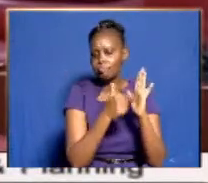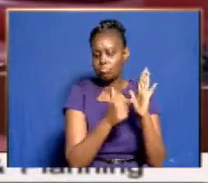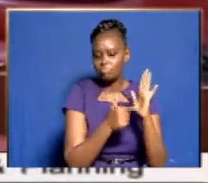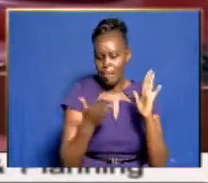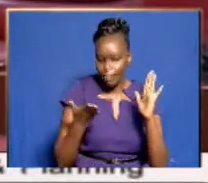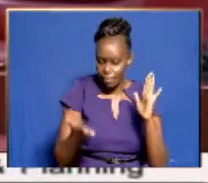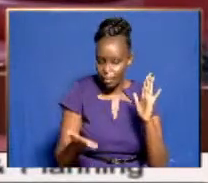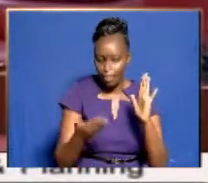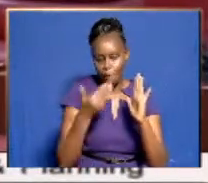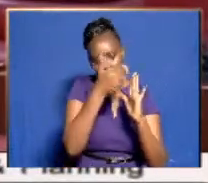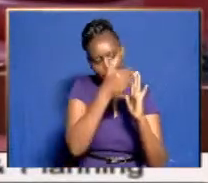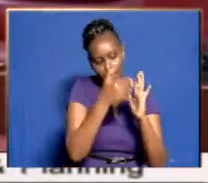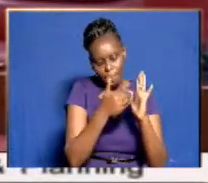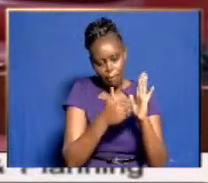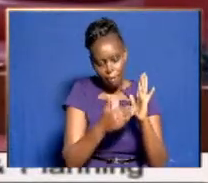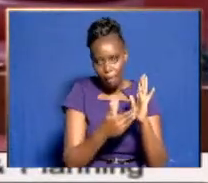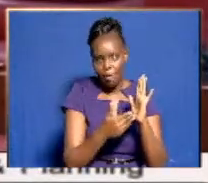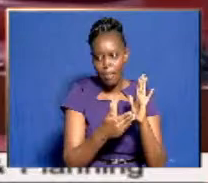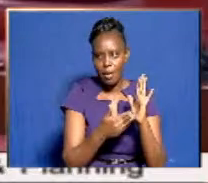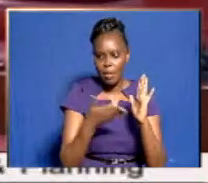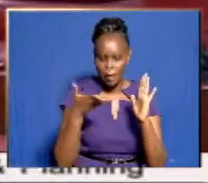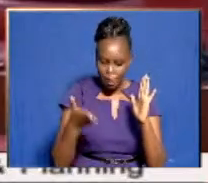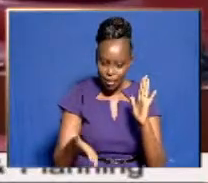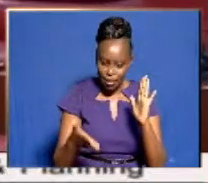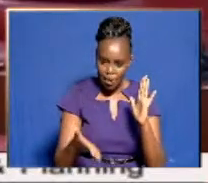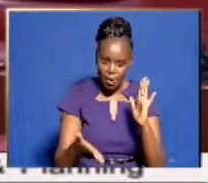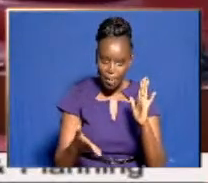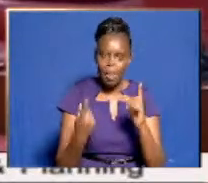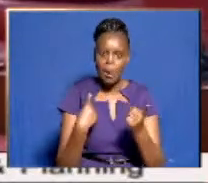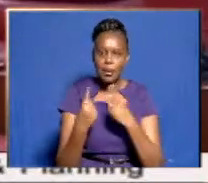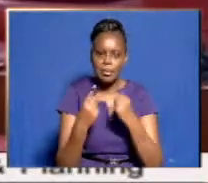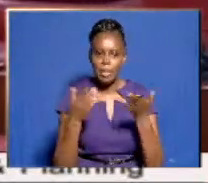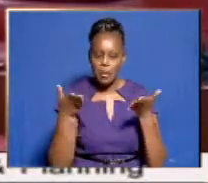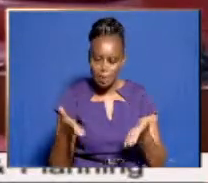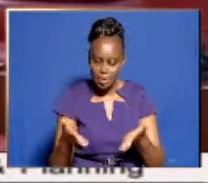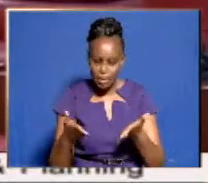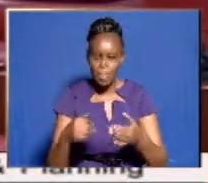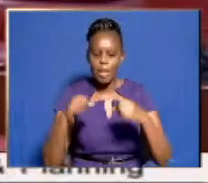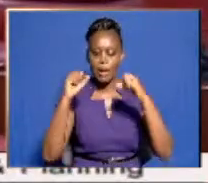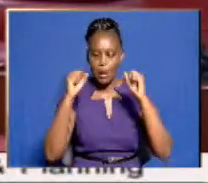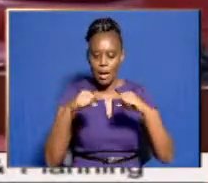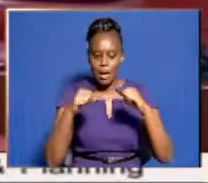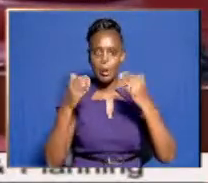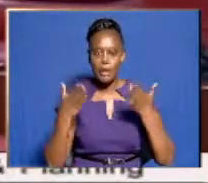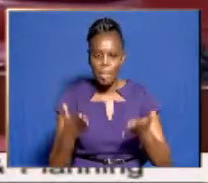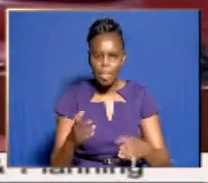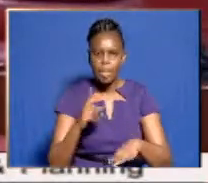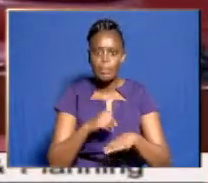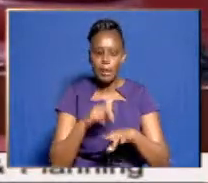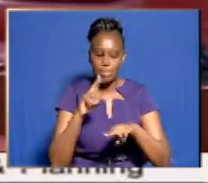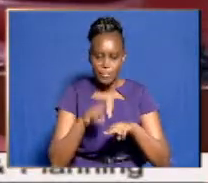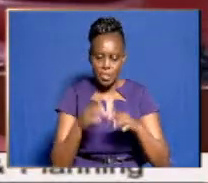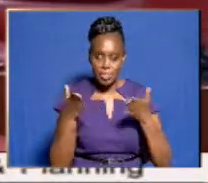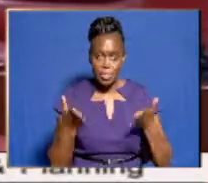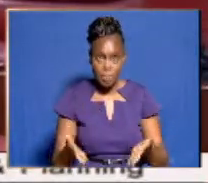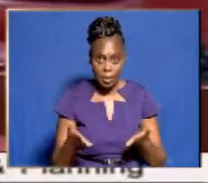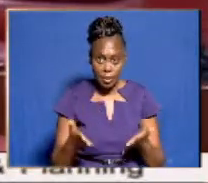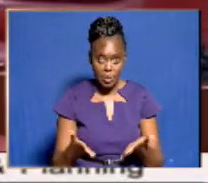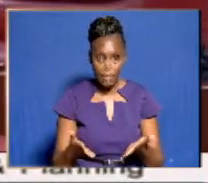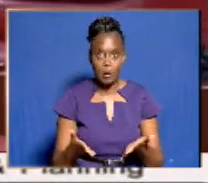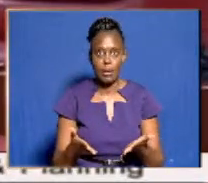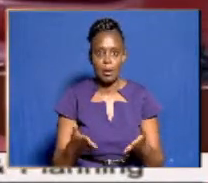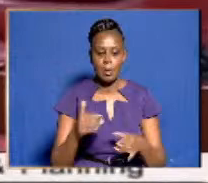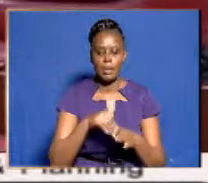here. We will debate them here, we will discuss them here, we will agree on them here, when we are seated on the floor